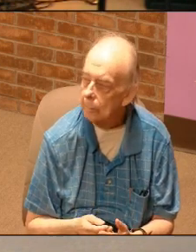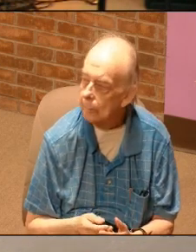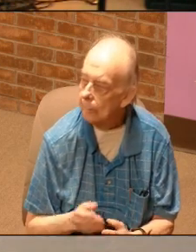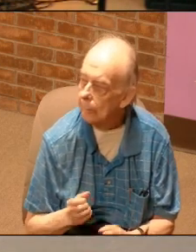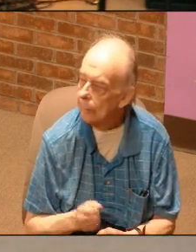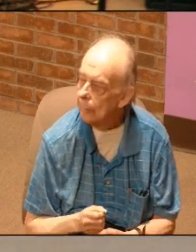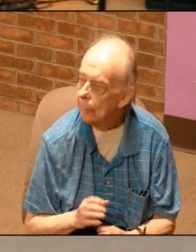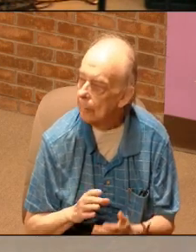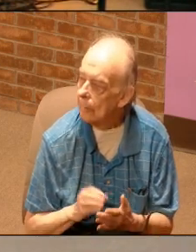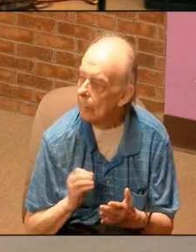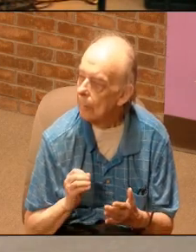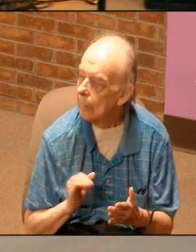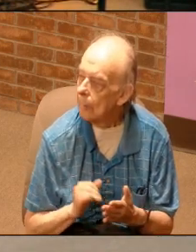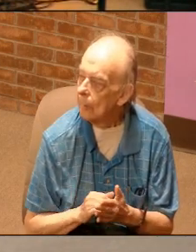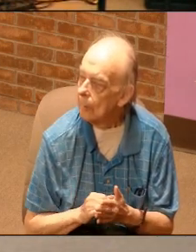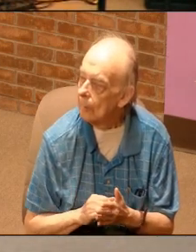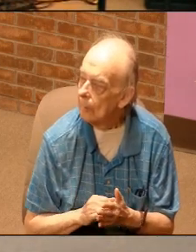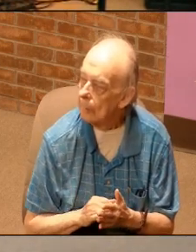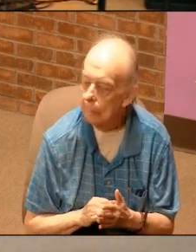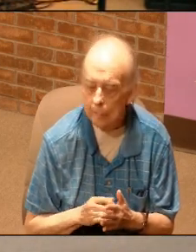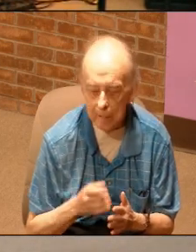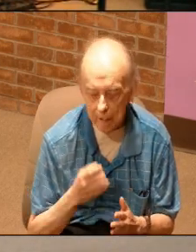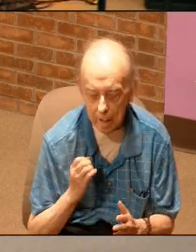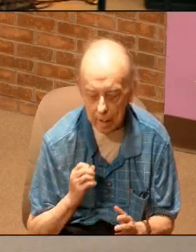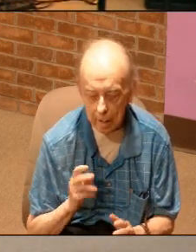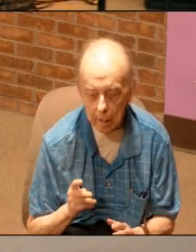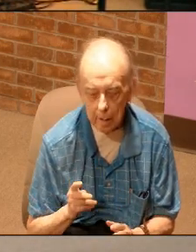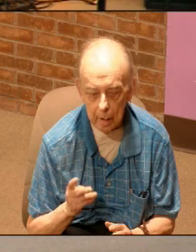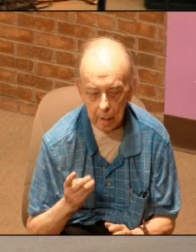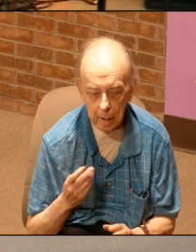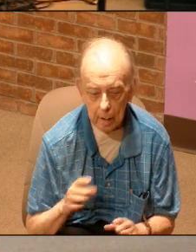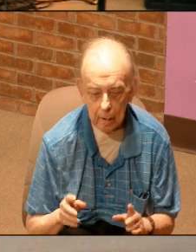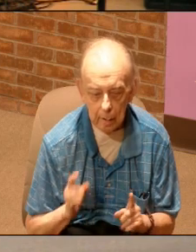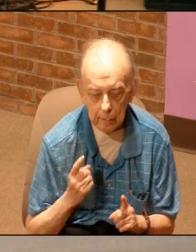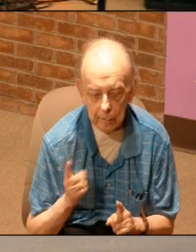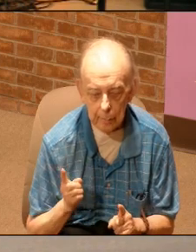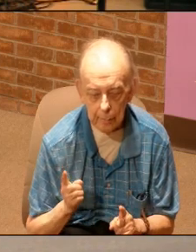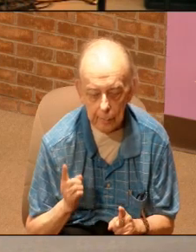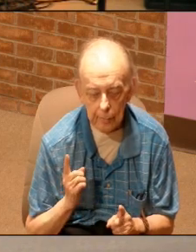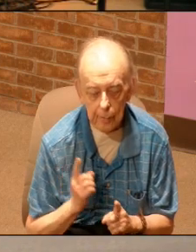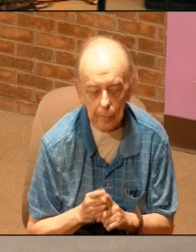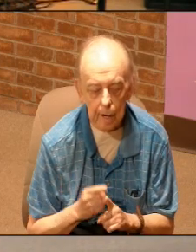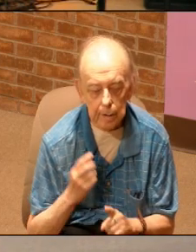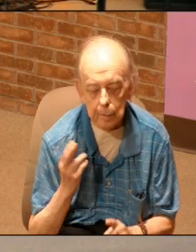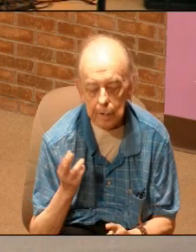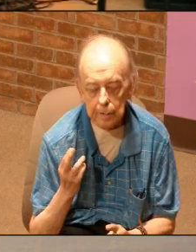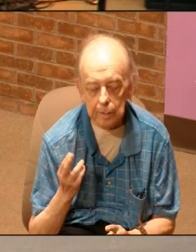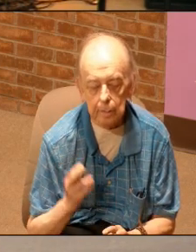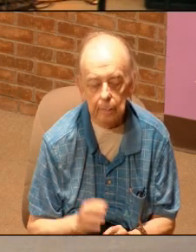You've got to learn that addiction's okay if I'm doing it for the right reason.